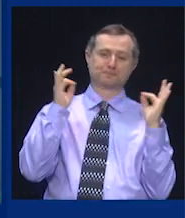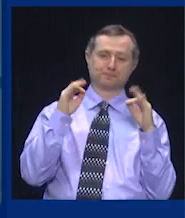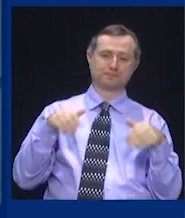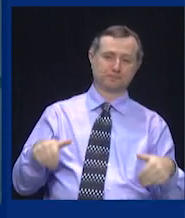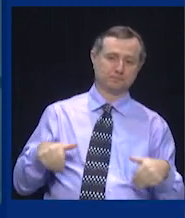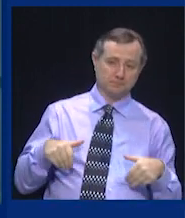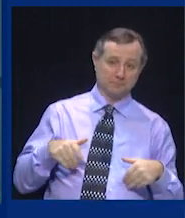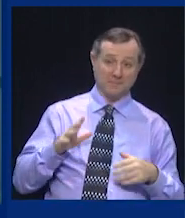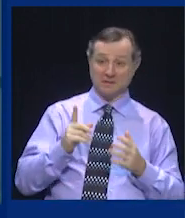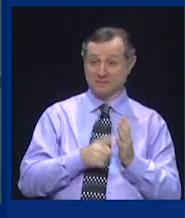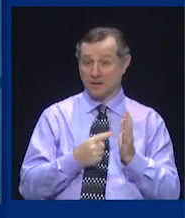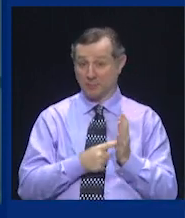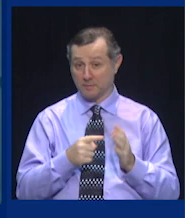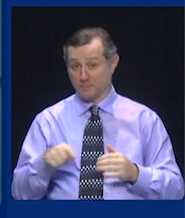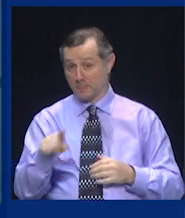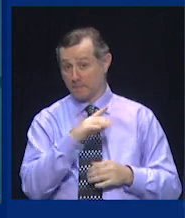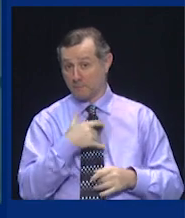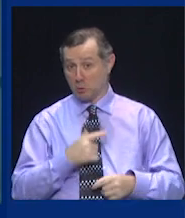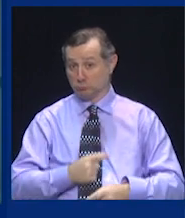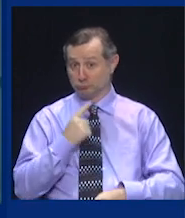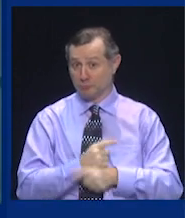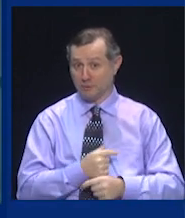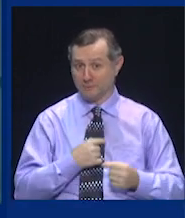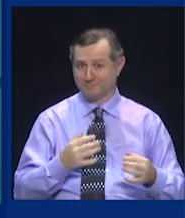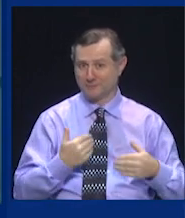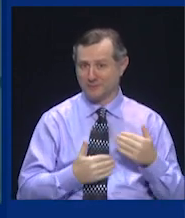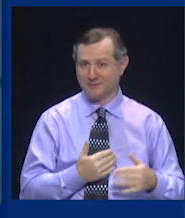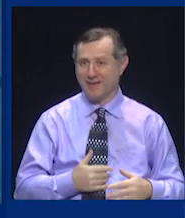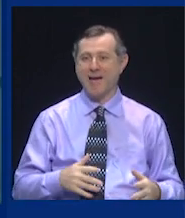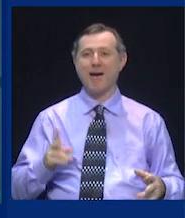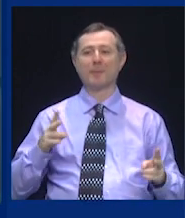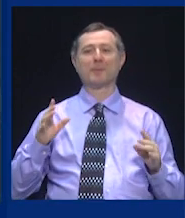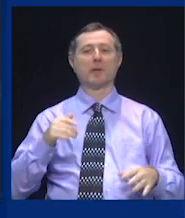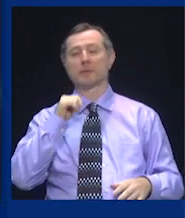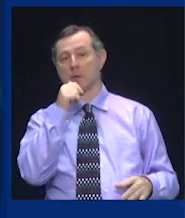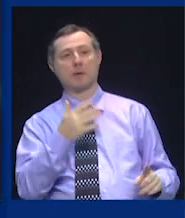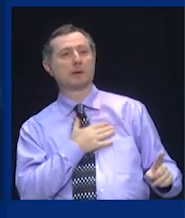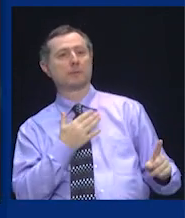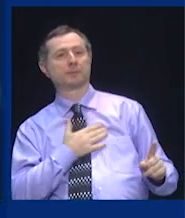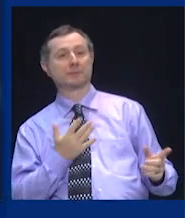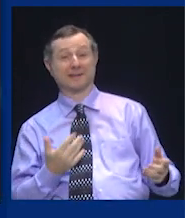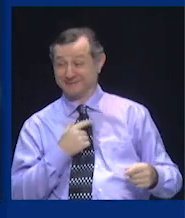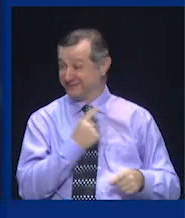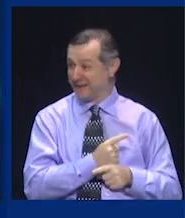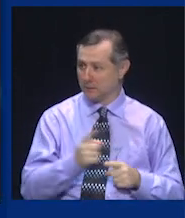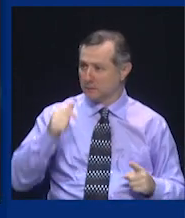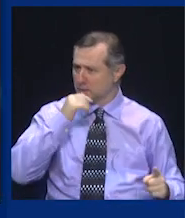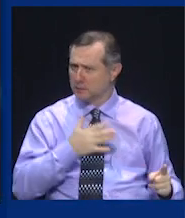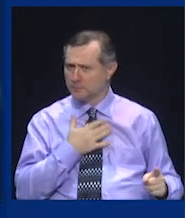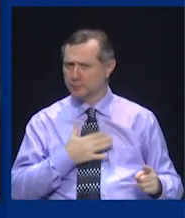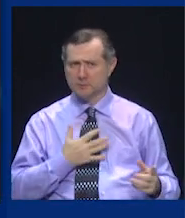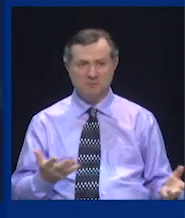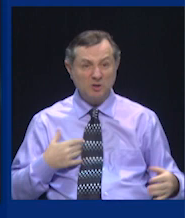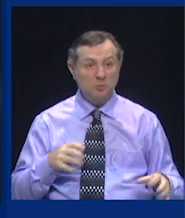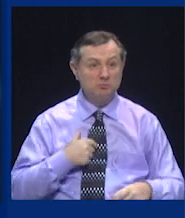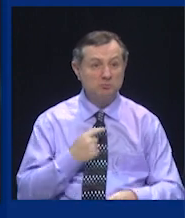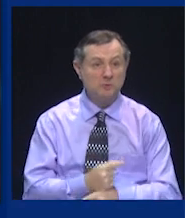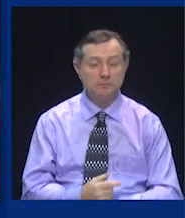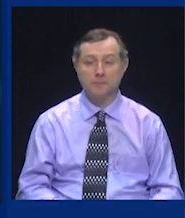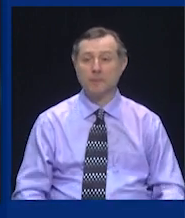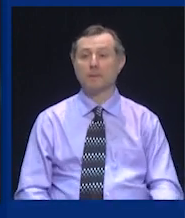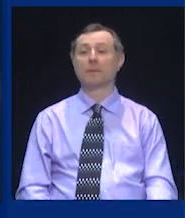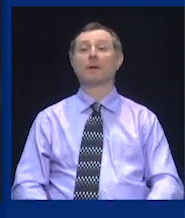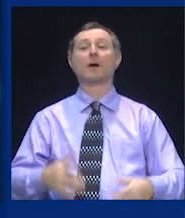decision is not necessarily the political decision. Doesn't mean it's not the right decision. Same situation with the New